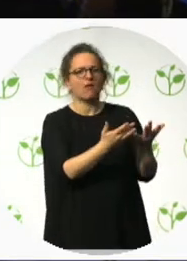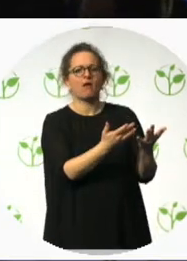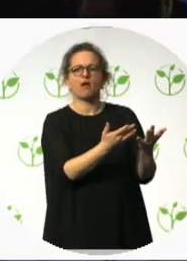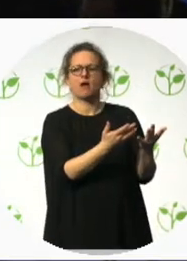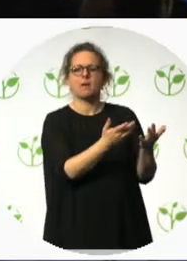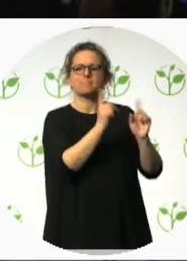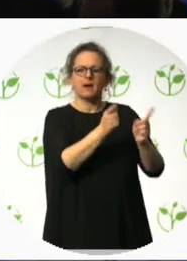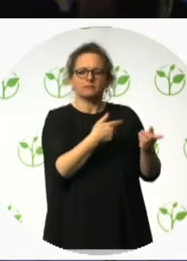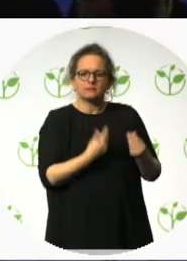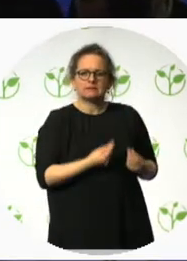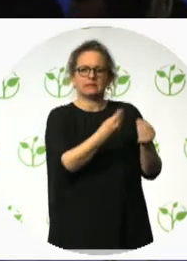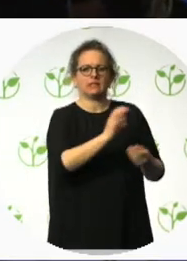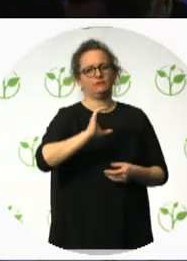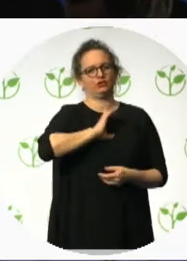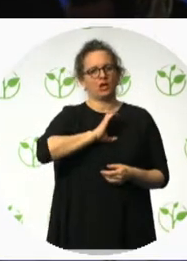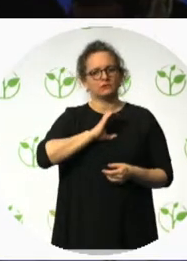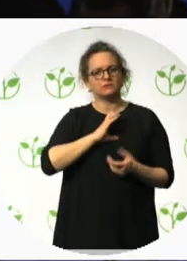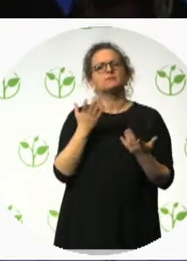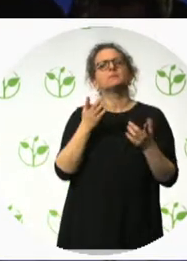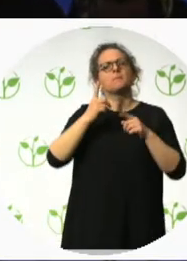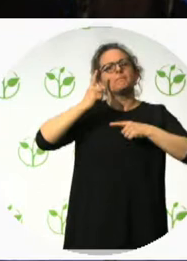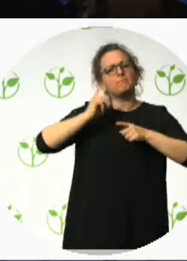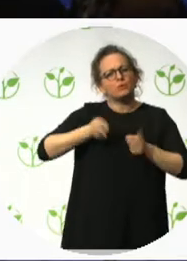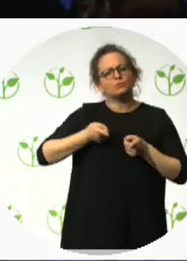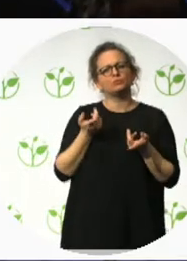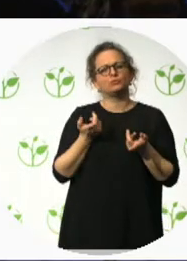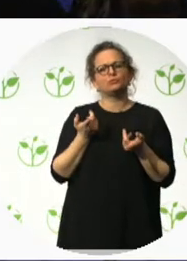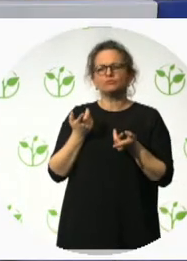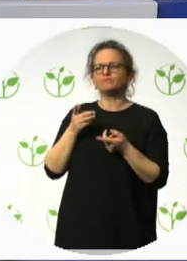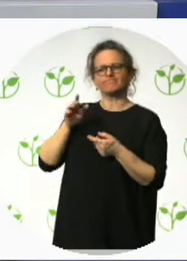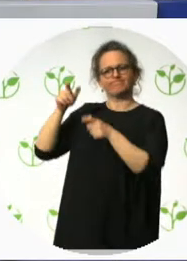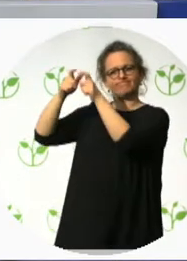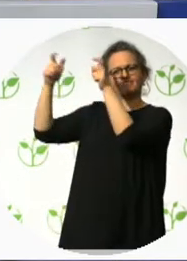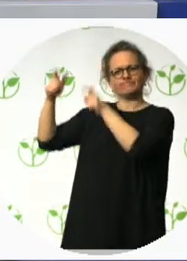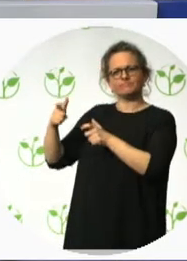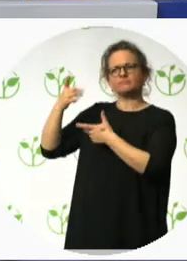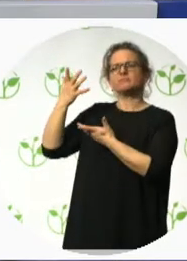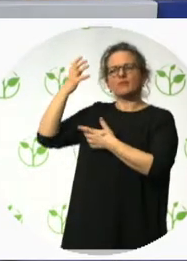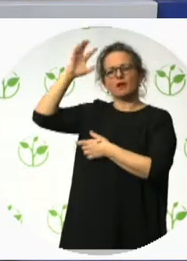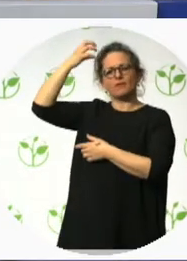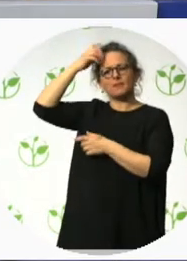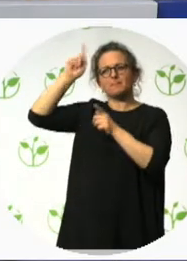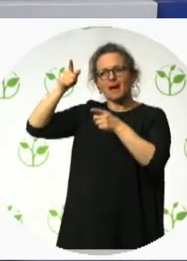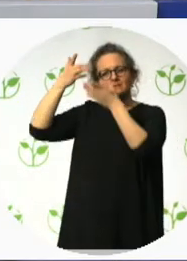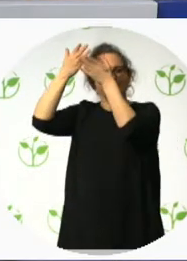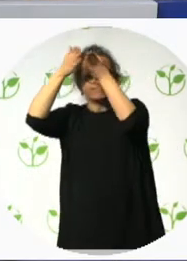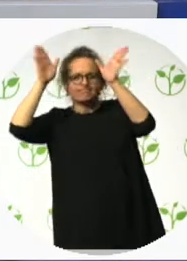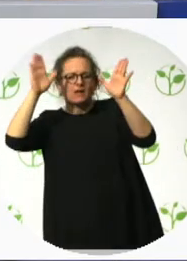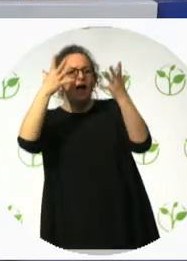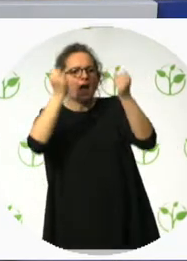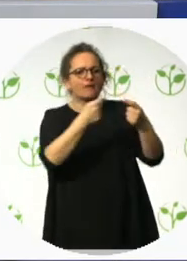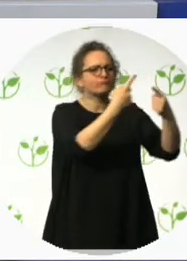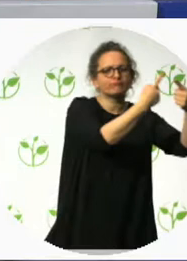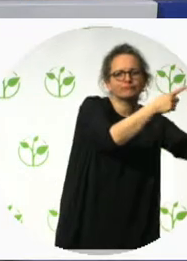they opened their mind and opened also this this field for deaf people. Now